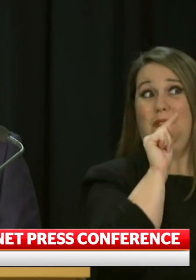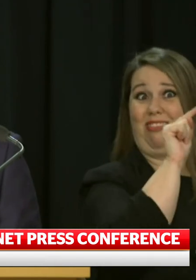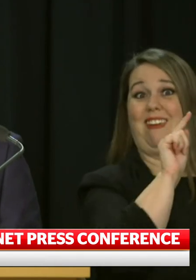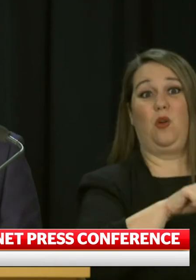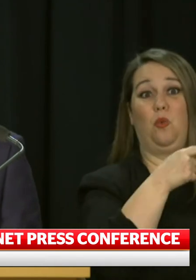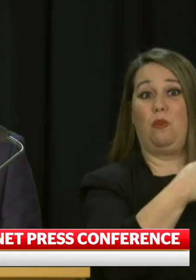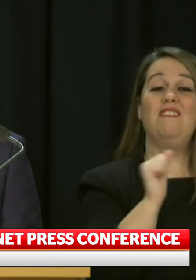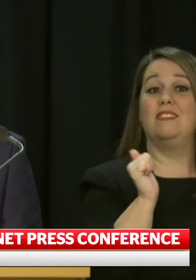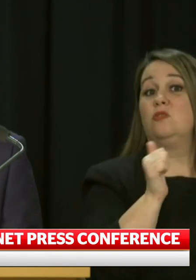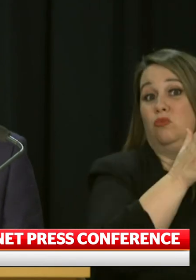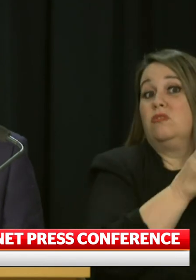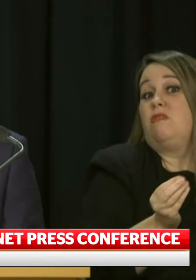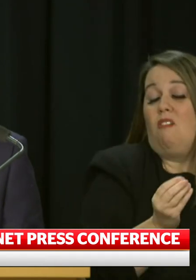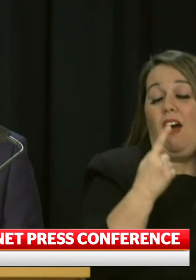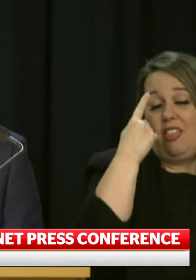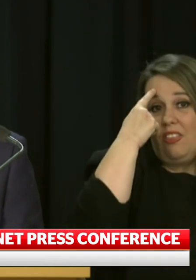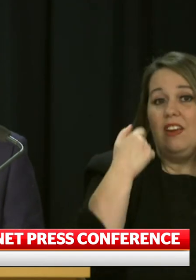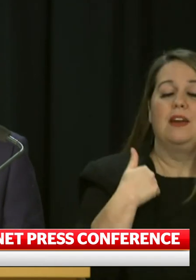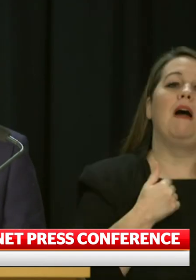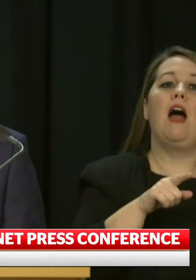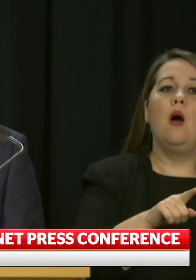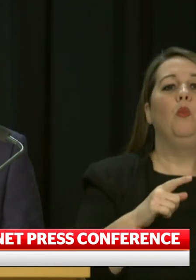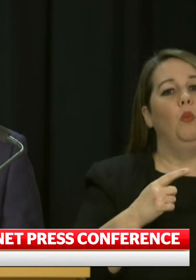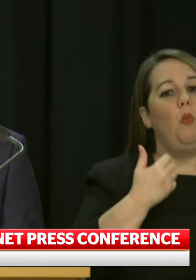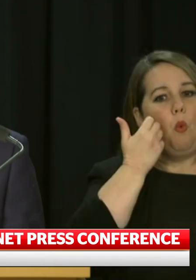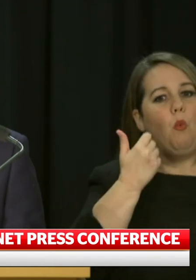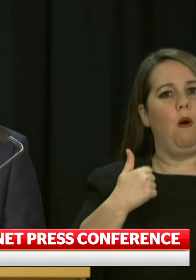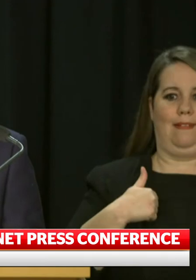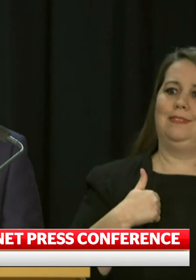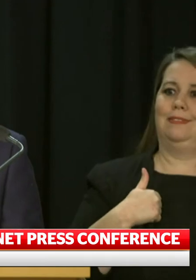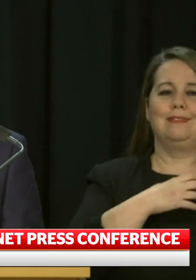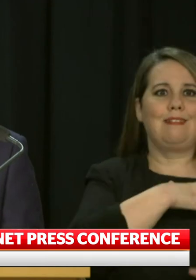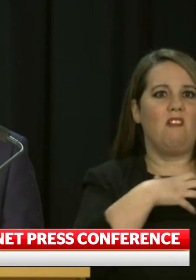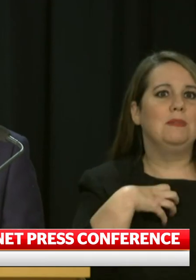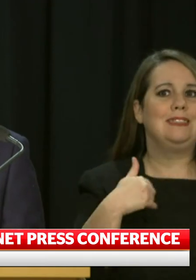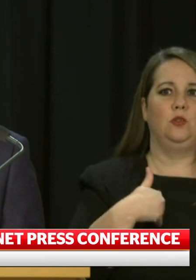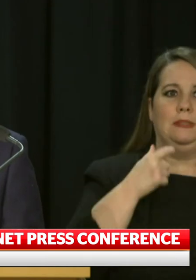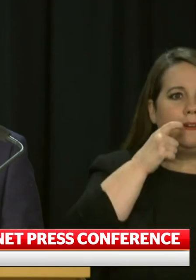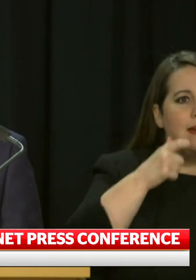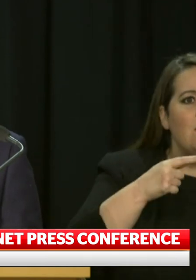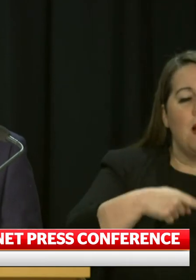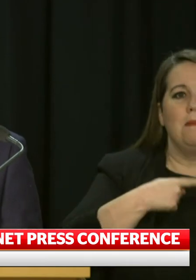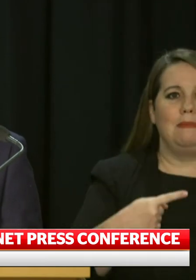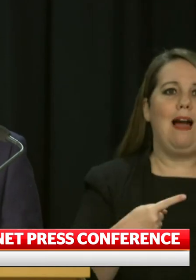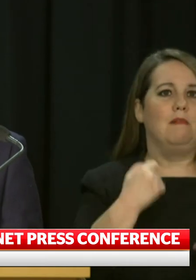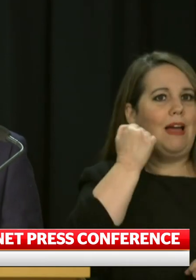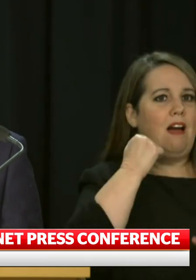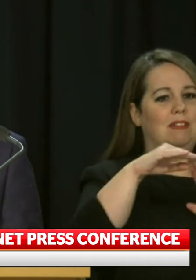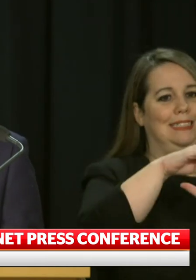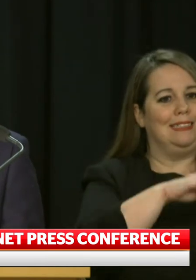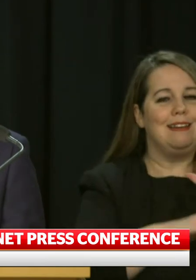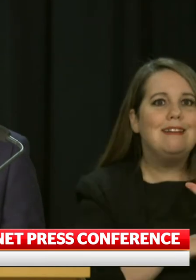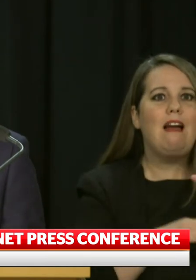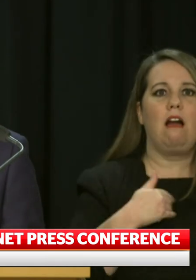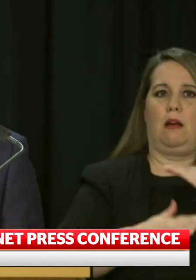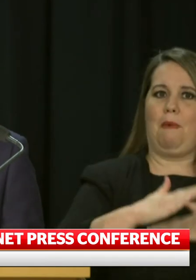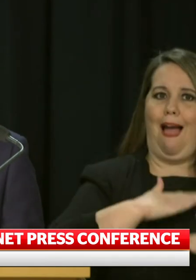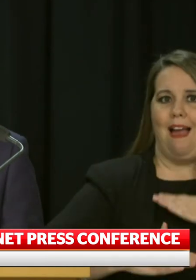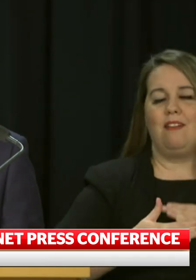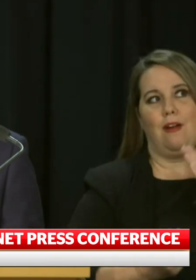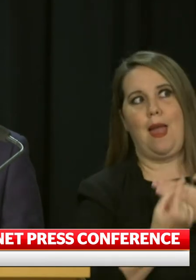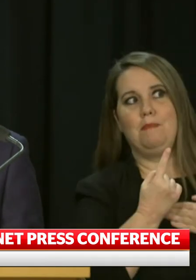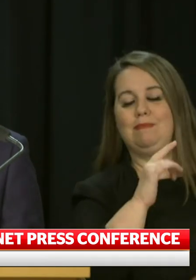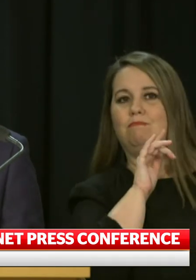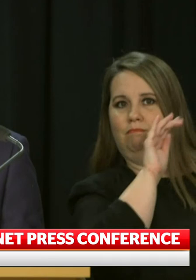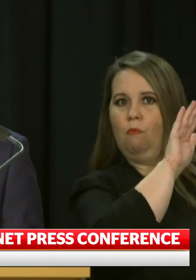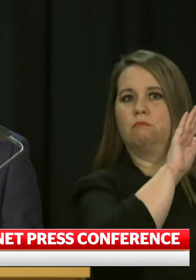But, of course, we always need to be looking to make sure that we're careful around the tikanga for what we do when we're overseas, particularly where we're asking